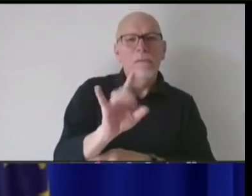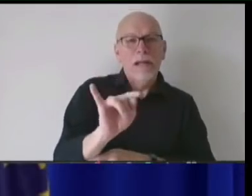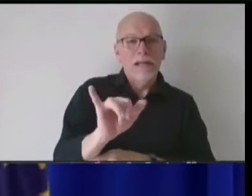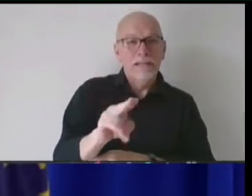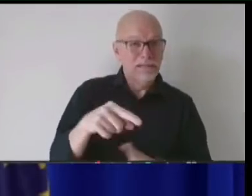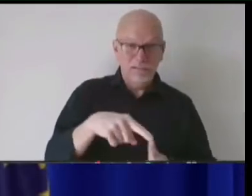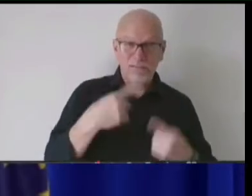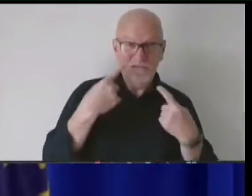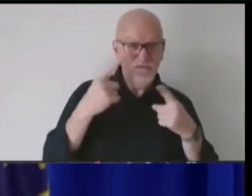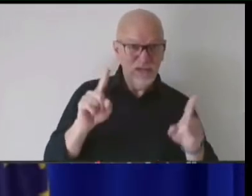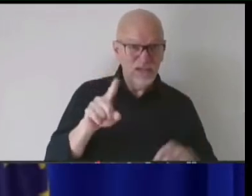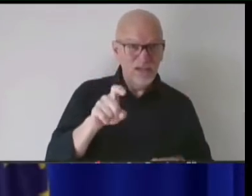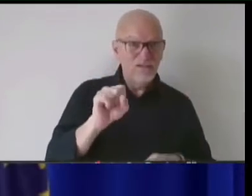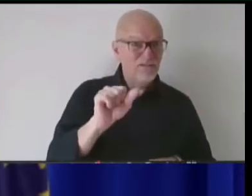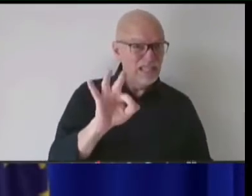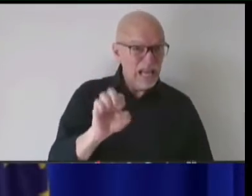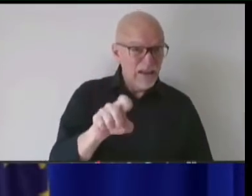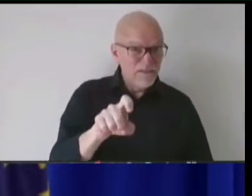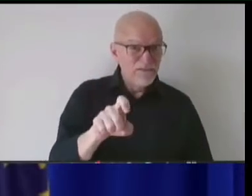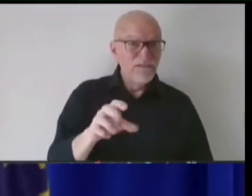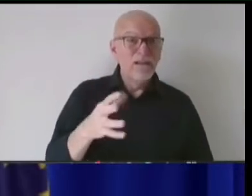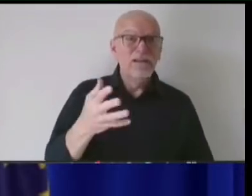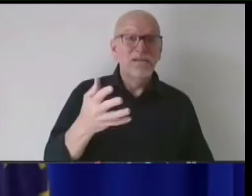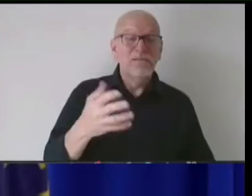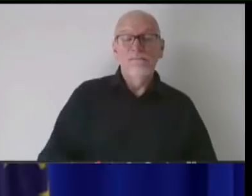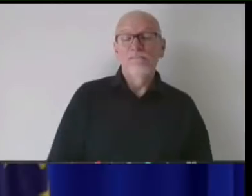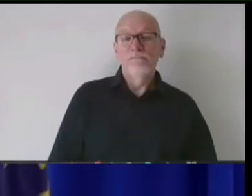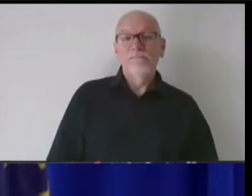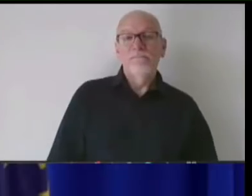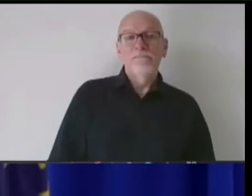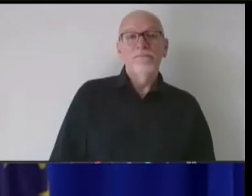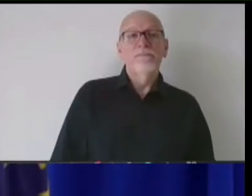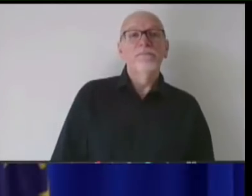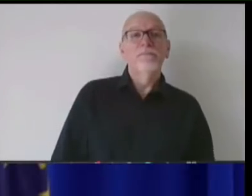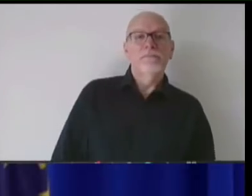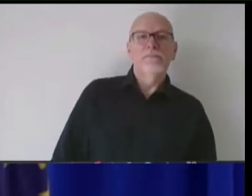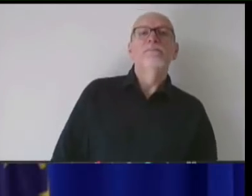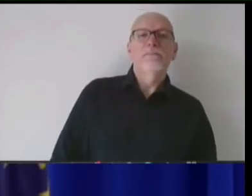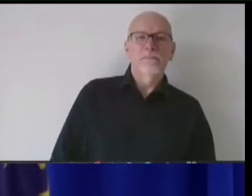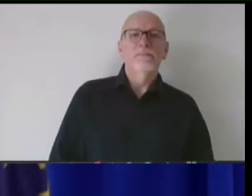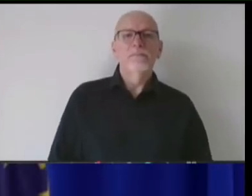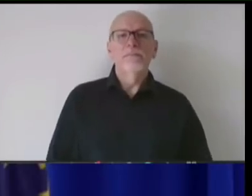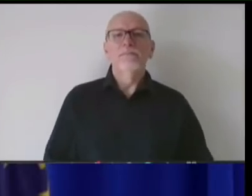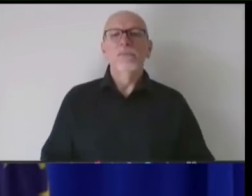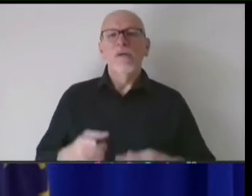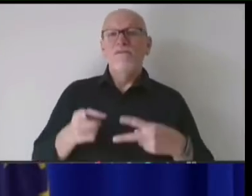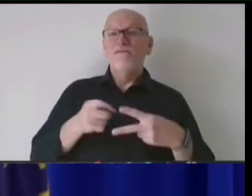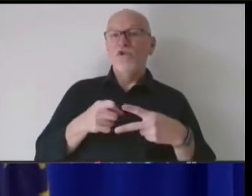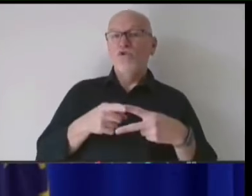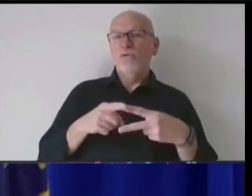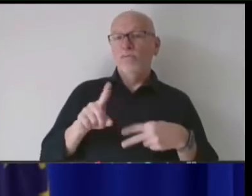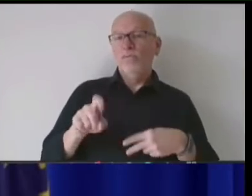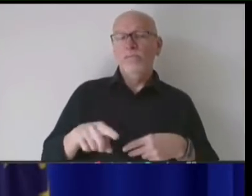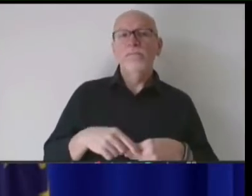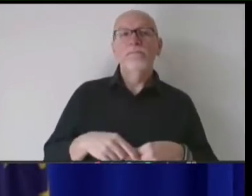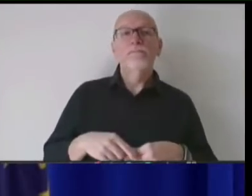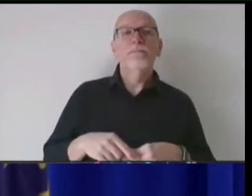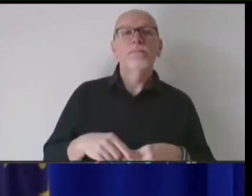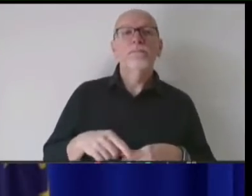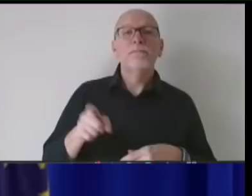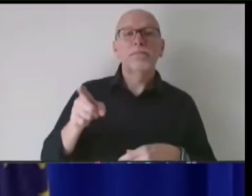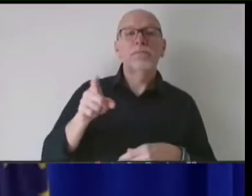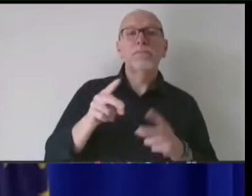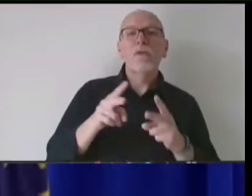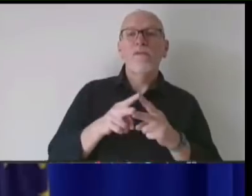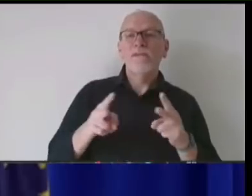that's effective, safe, or otherwise? So I'll speak to the first one. Very, very